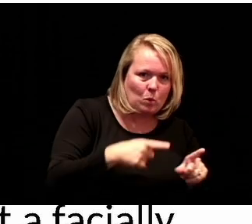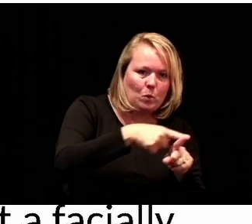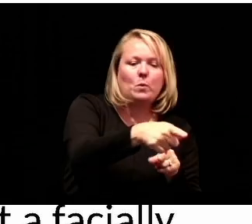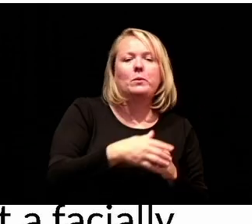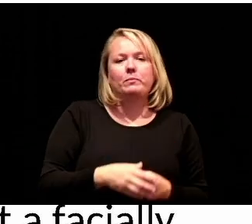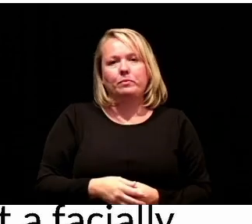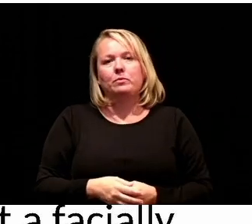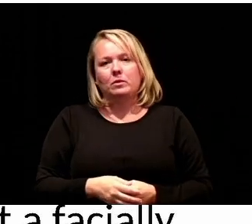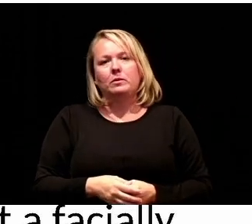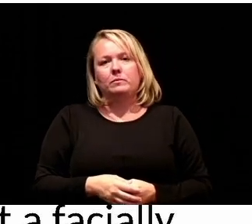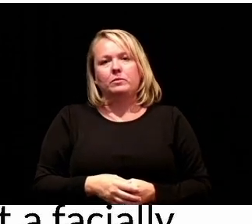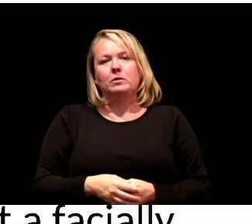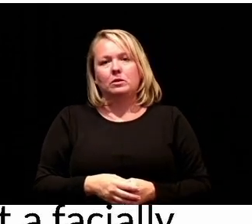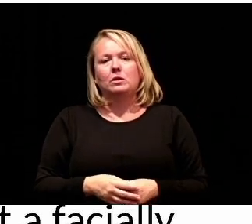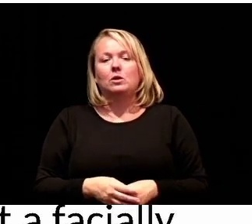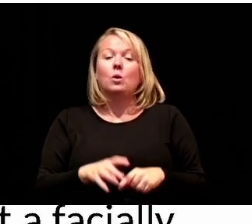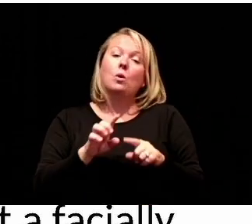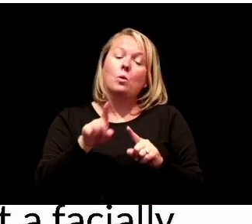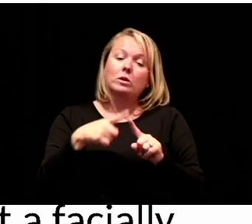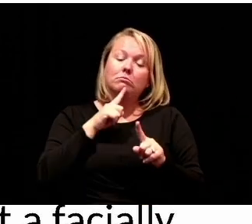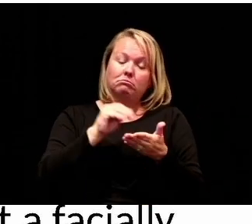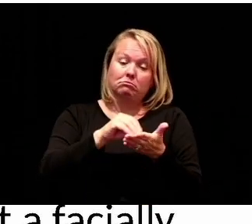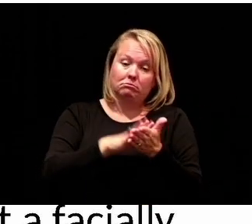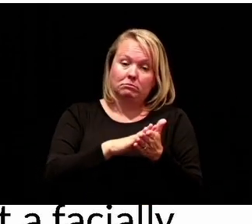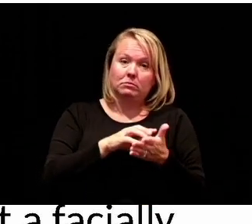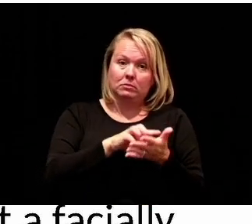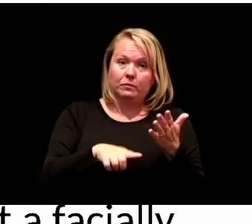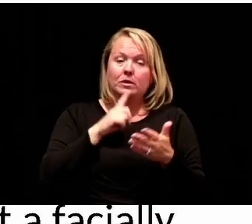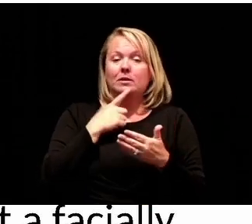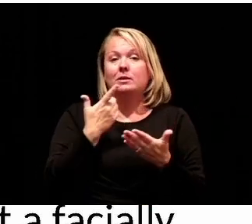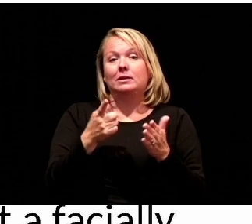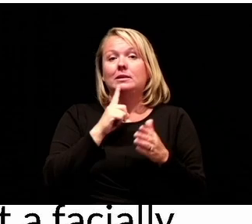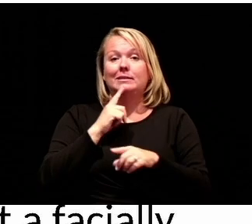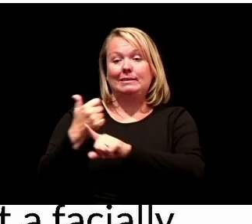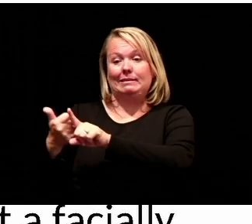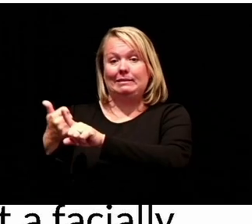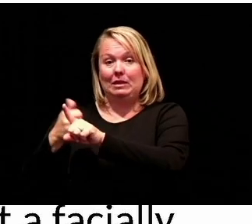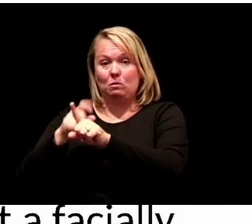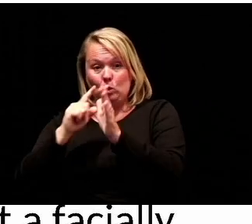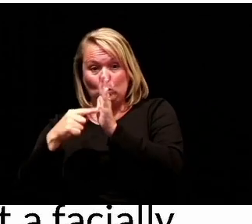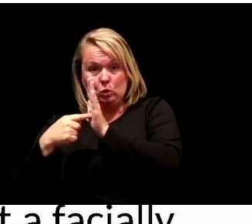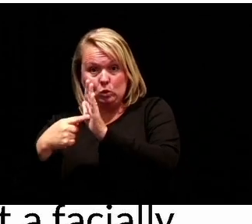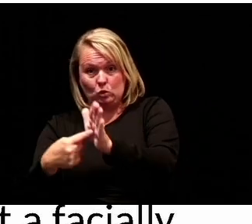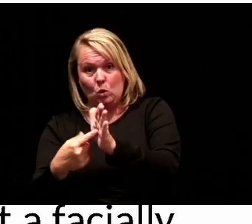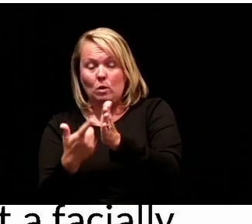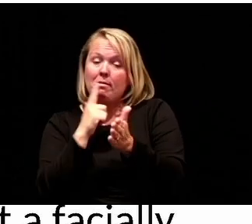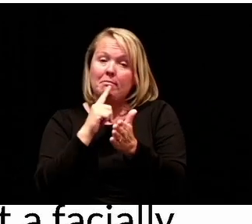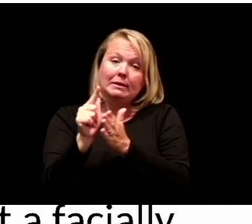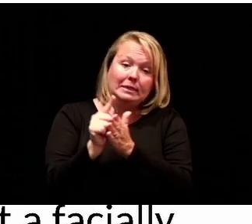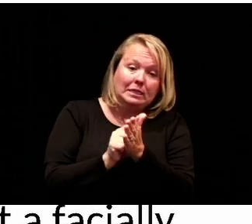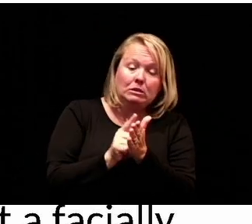call it the first element. 2 parts, actually or predictably results in a disparate impact on a group of persons, or 2,